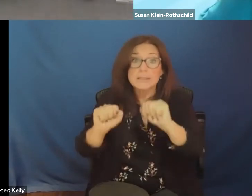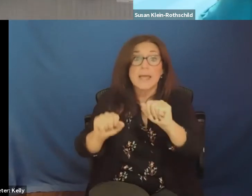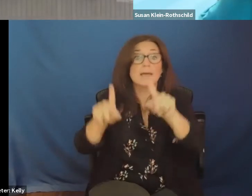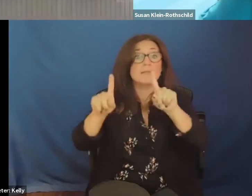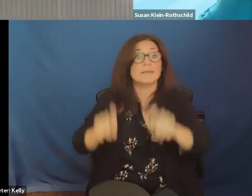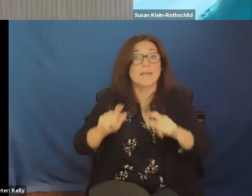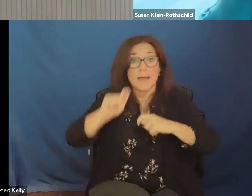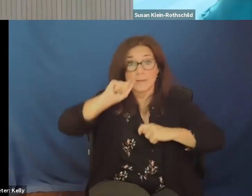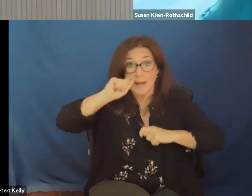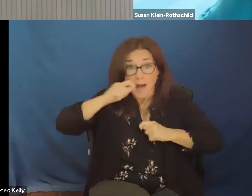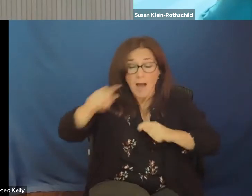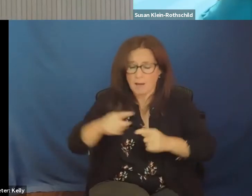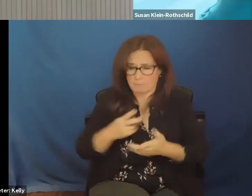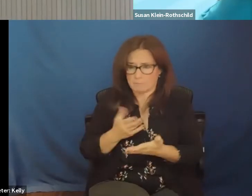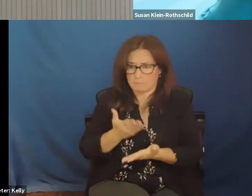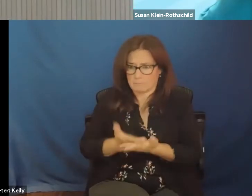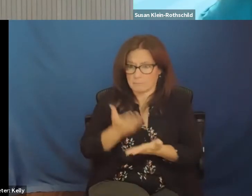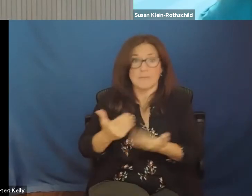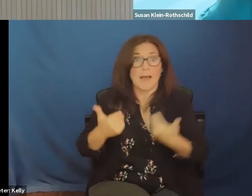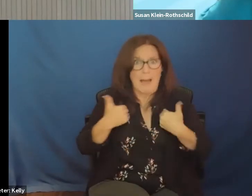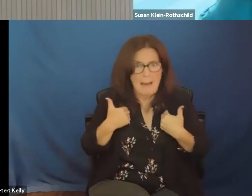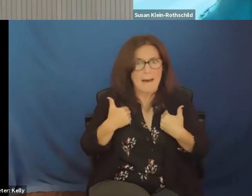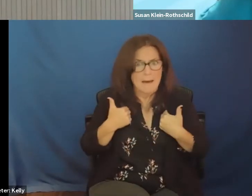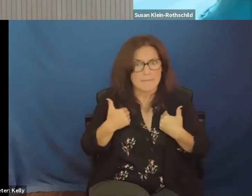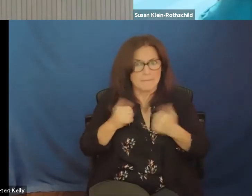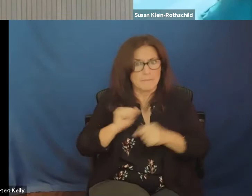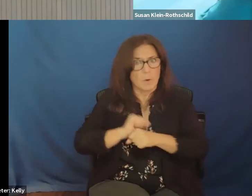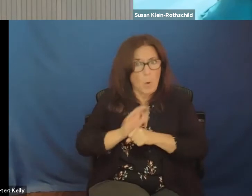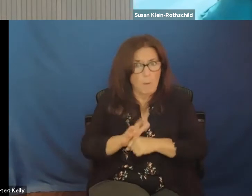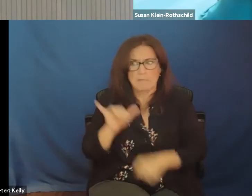a smaller number gets very ill. And what's